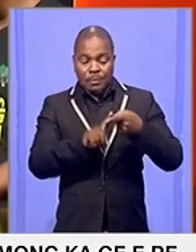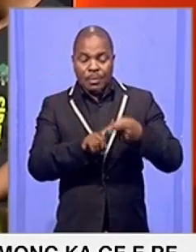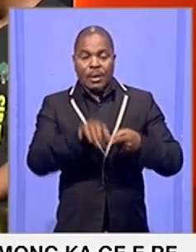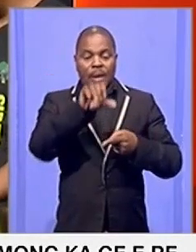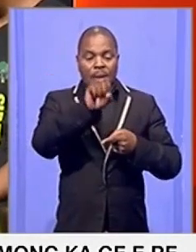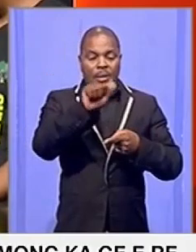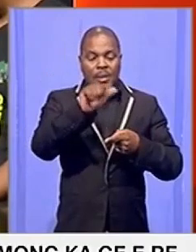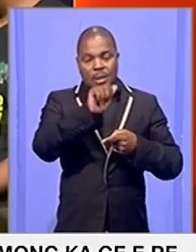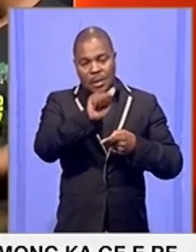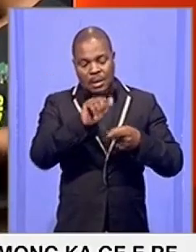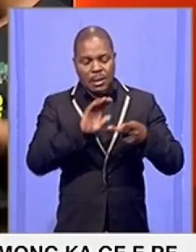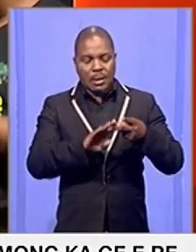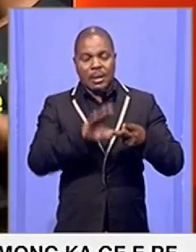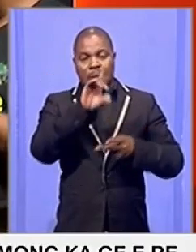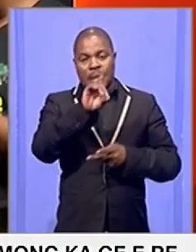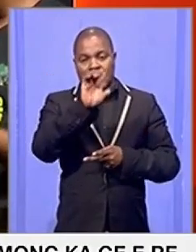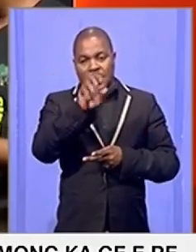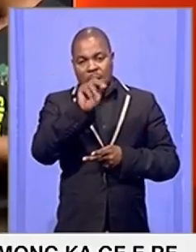Dinel,